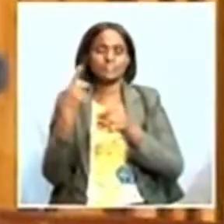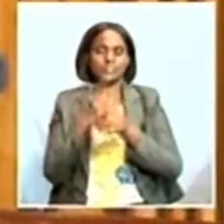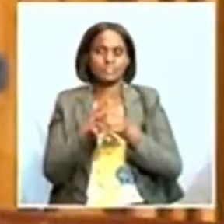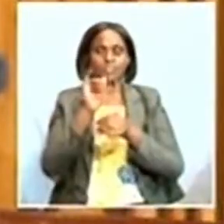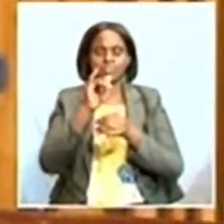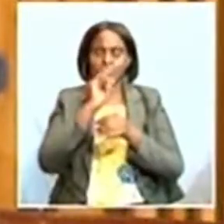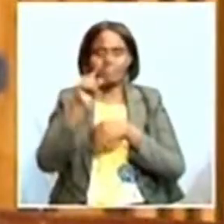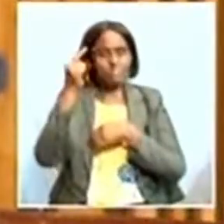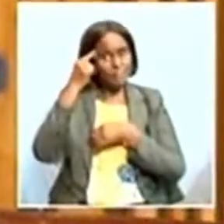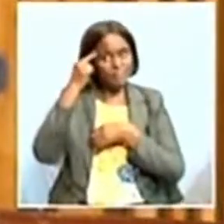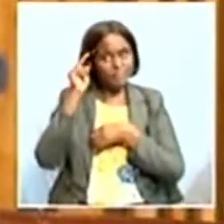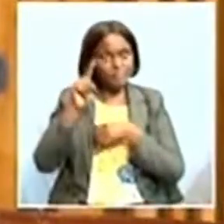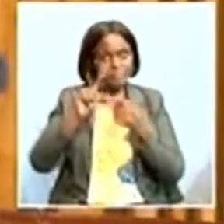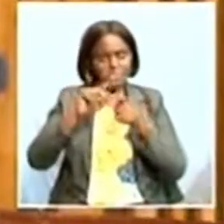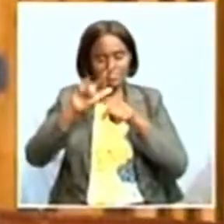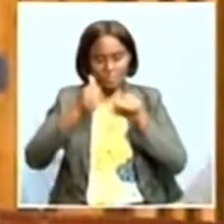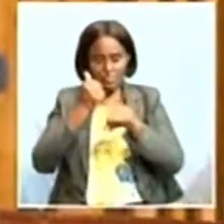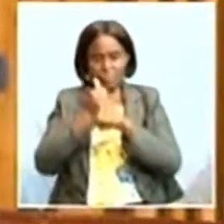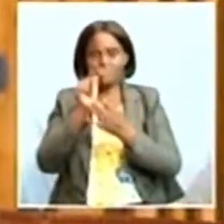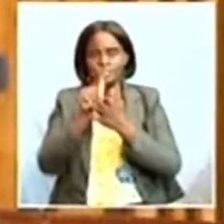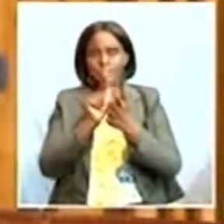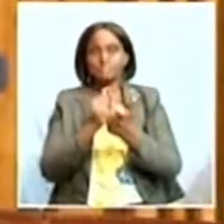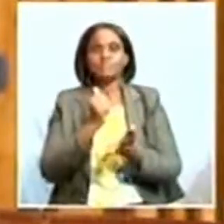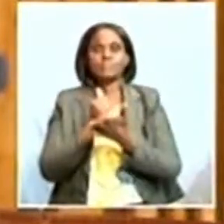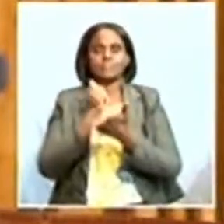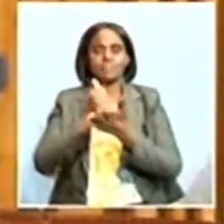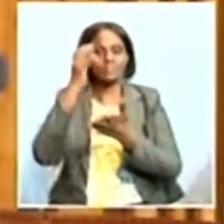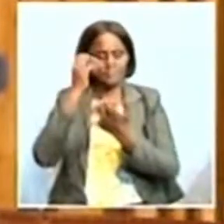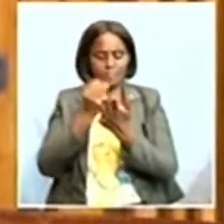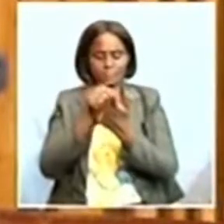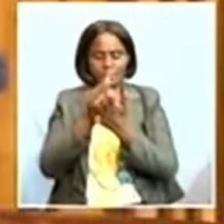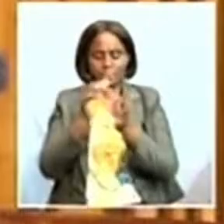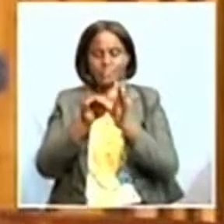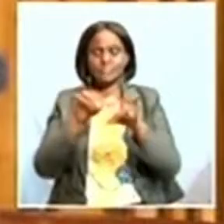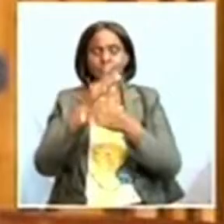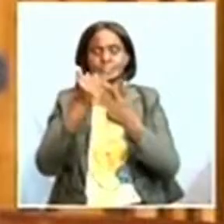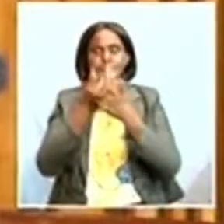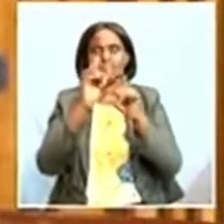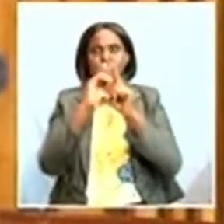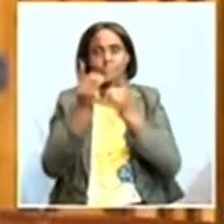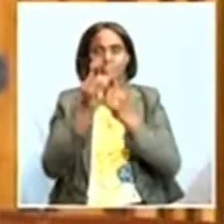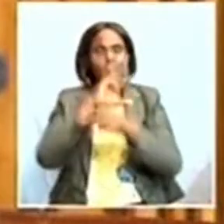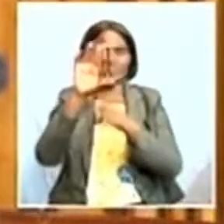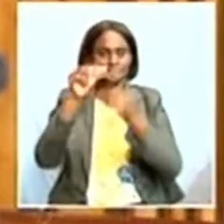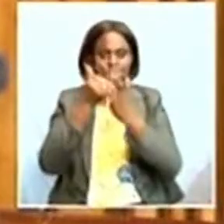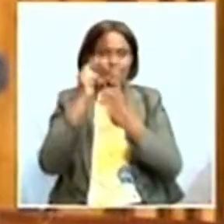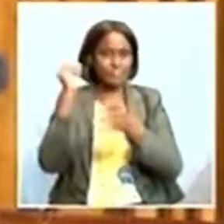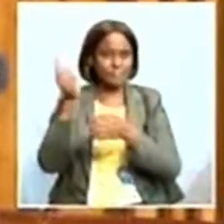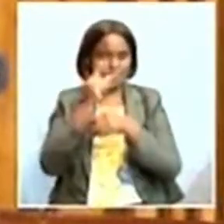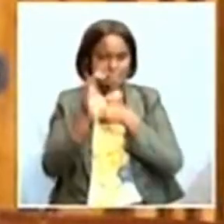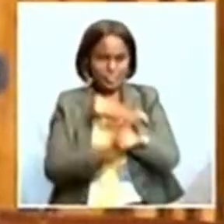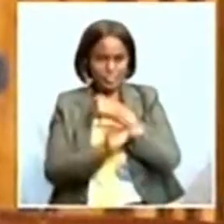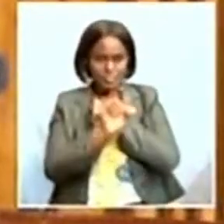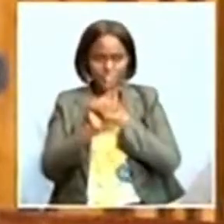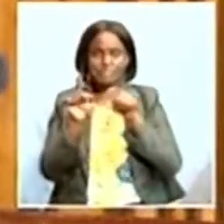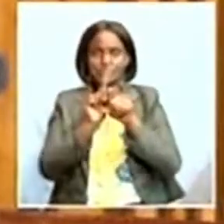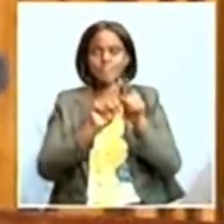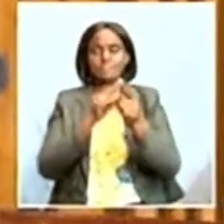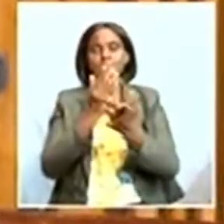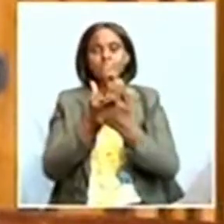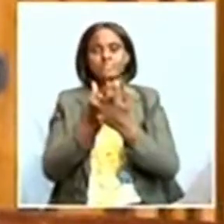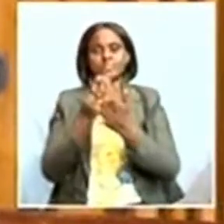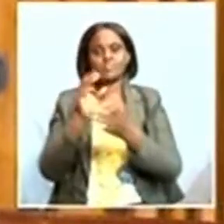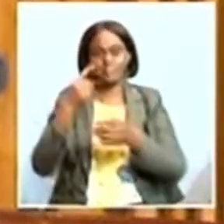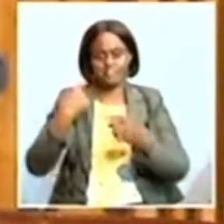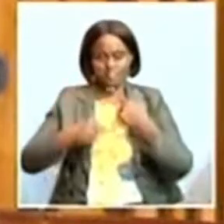the government, to establish legal aid offices in all districts countrywide. And as I said, this one was moved by Kamfinsa,